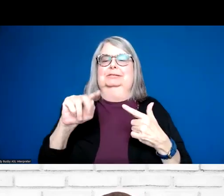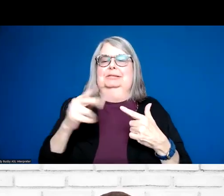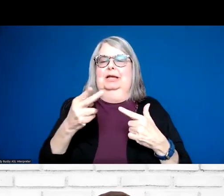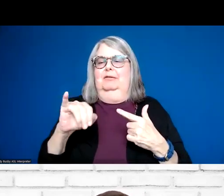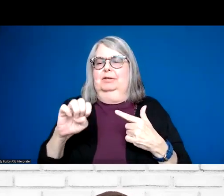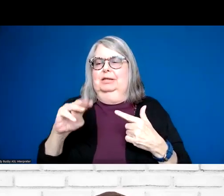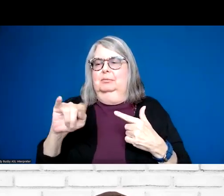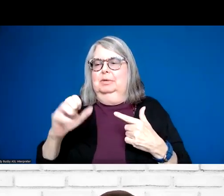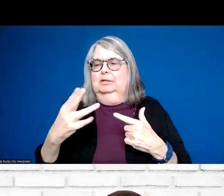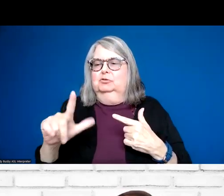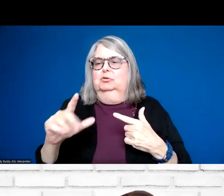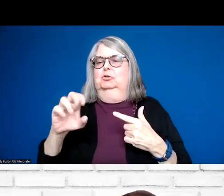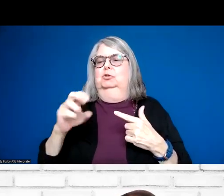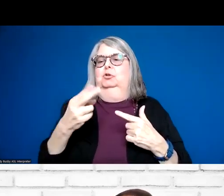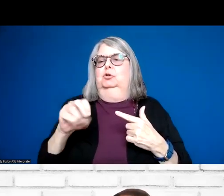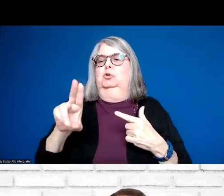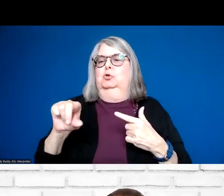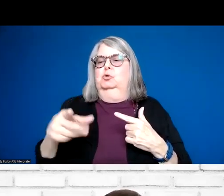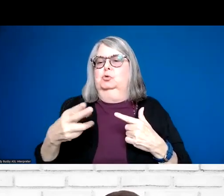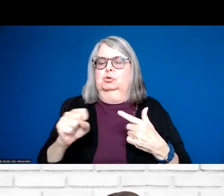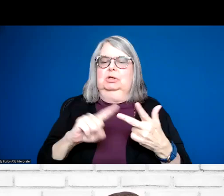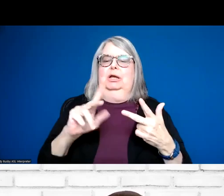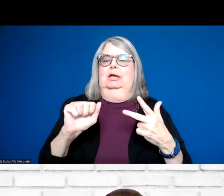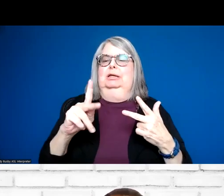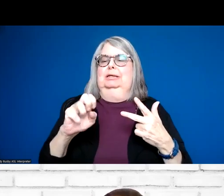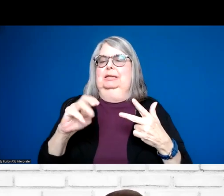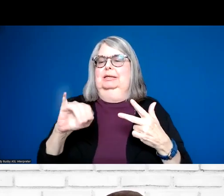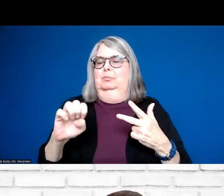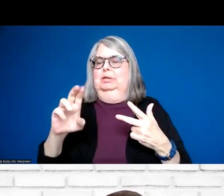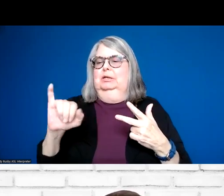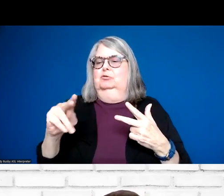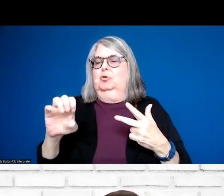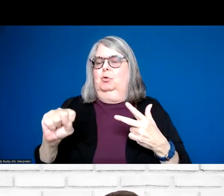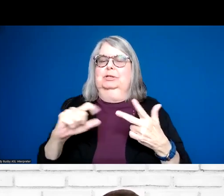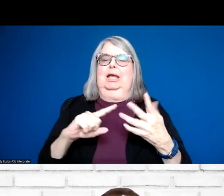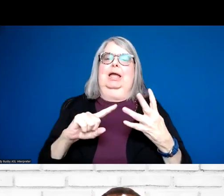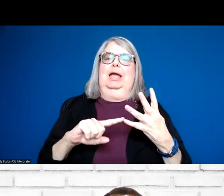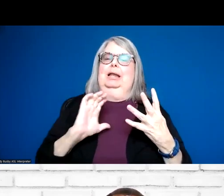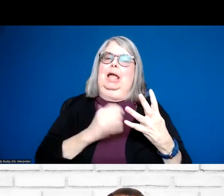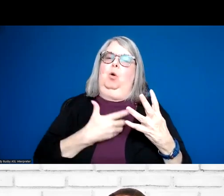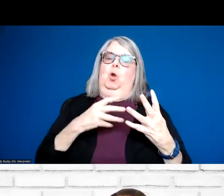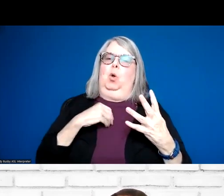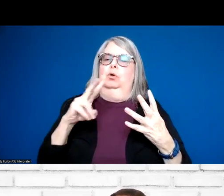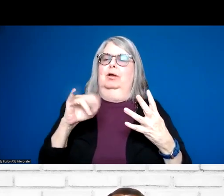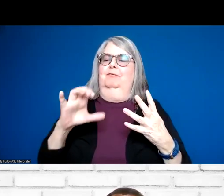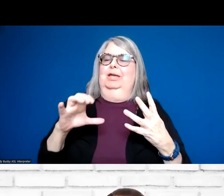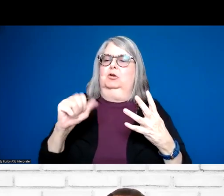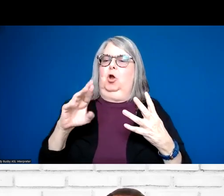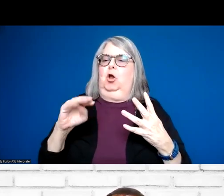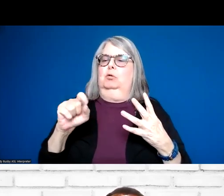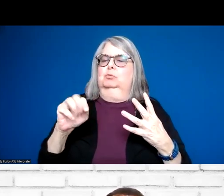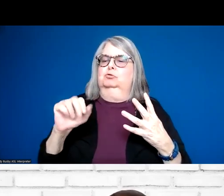Mitchell-Hughes, as well as Akimi Jones, and of course, our own Vic Armstrong for providing an absolutely